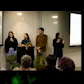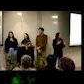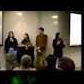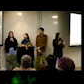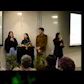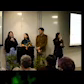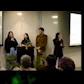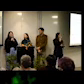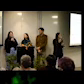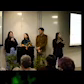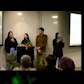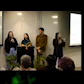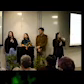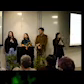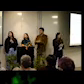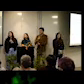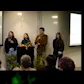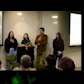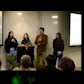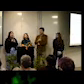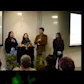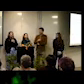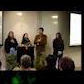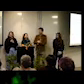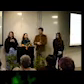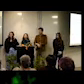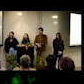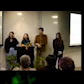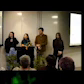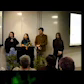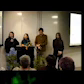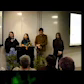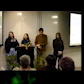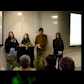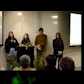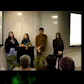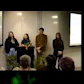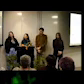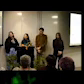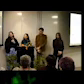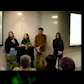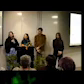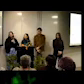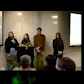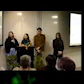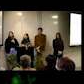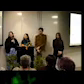of people who will definitely give opportunities. Thank you. And just one last question from